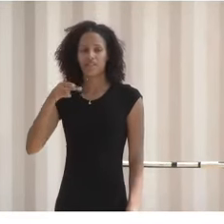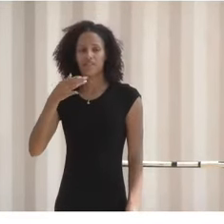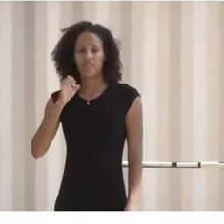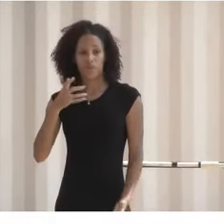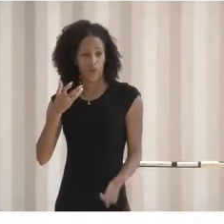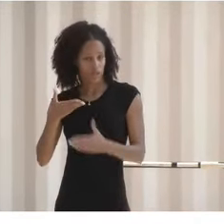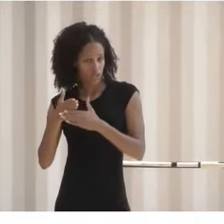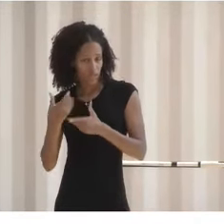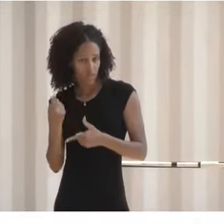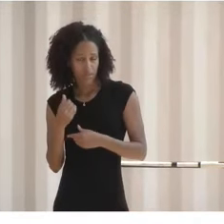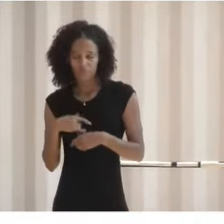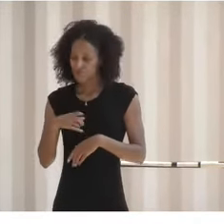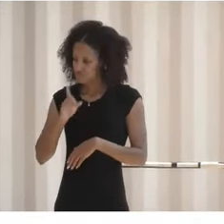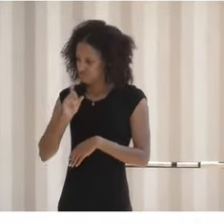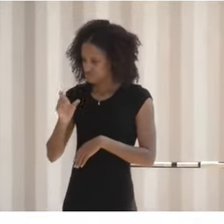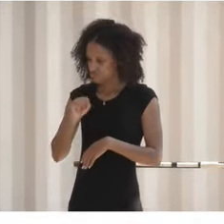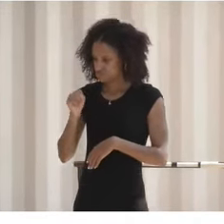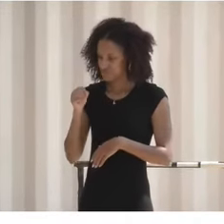Yes.